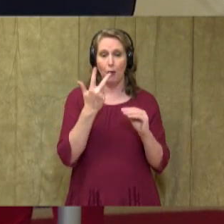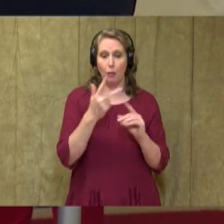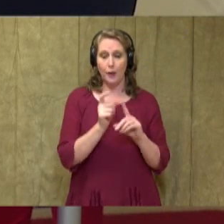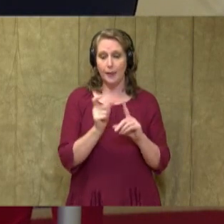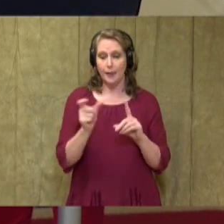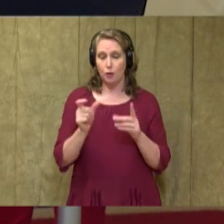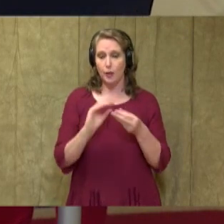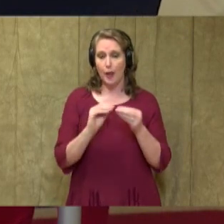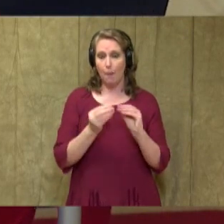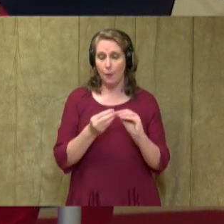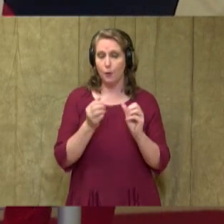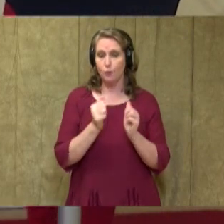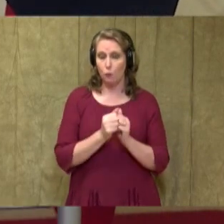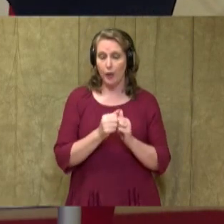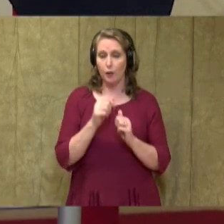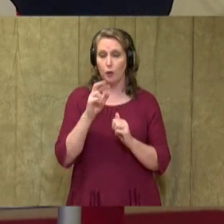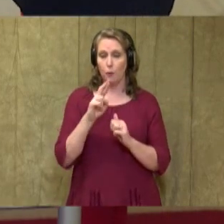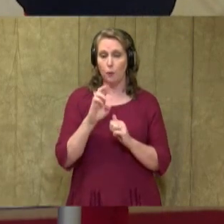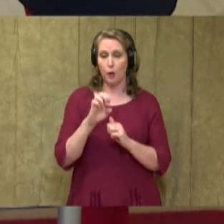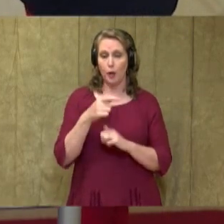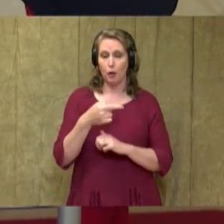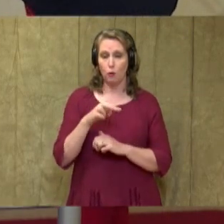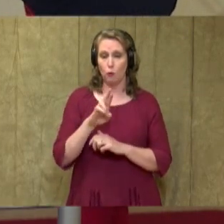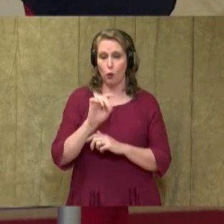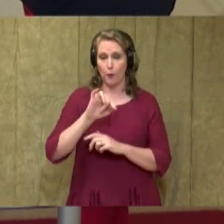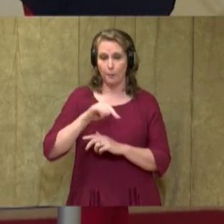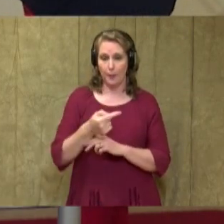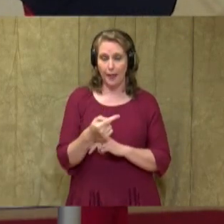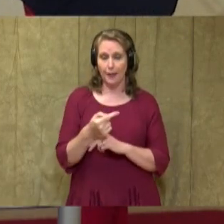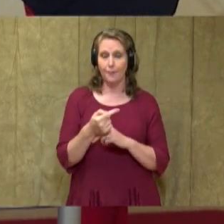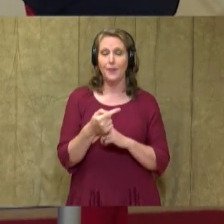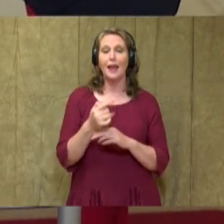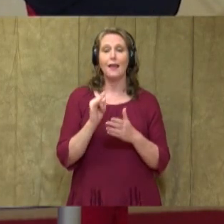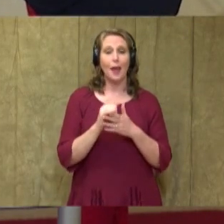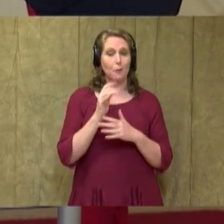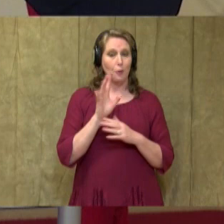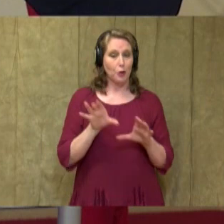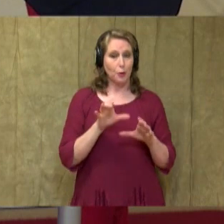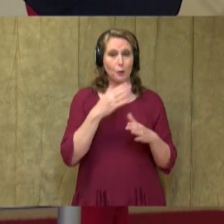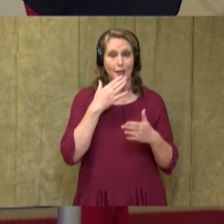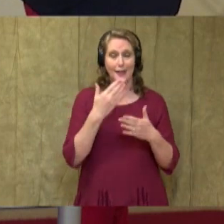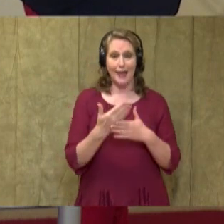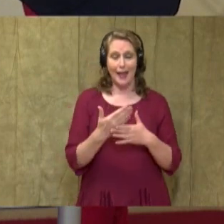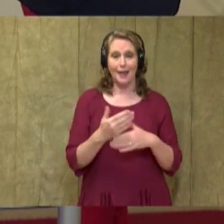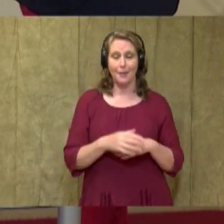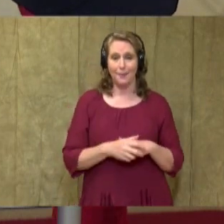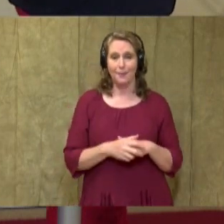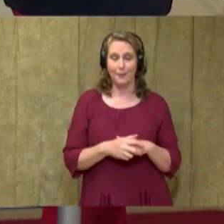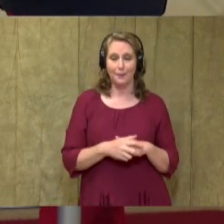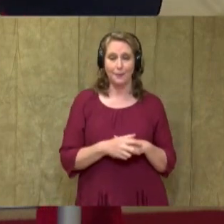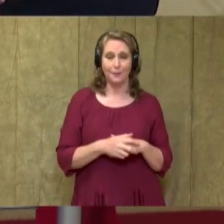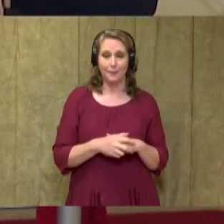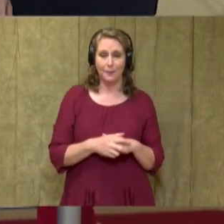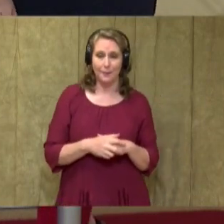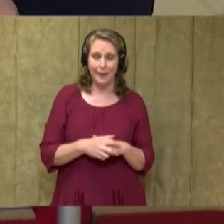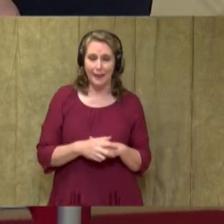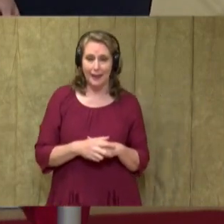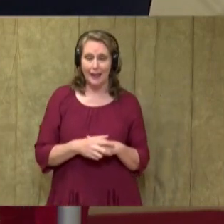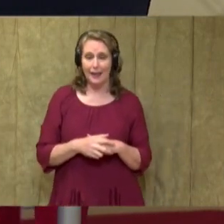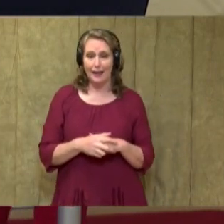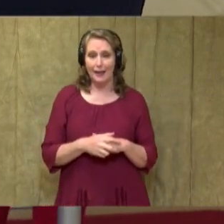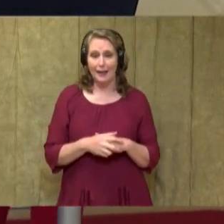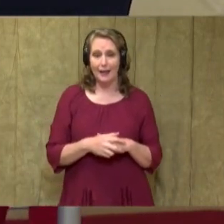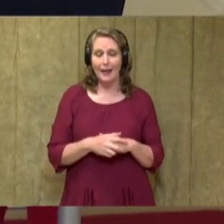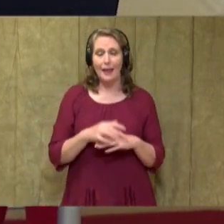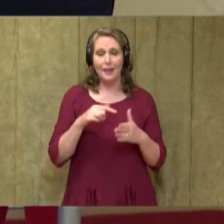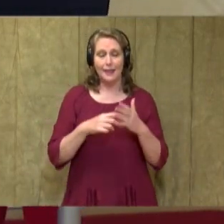regrouping? So that's what we are going to do today. We are going to talk about some regrouping. So this is going to be